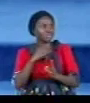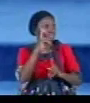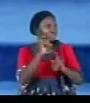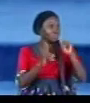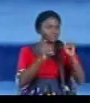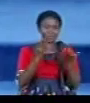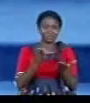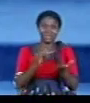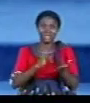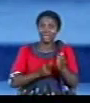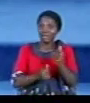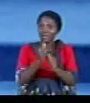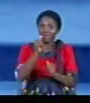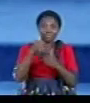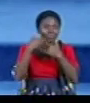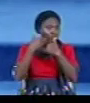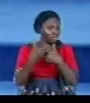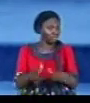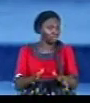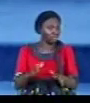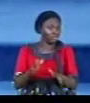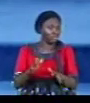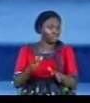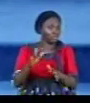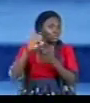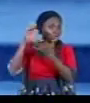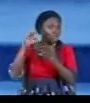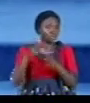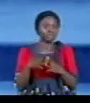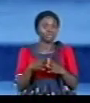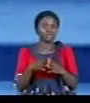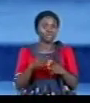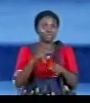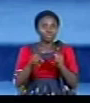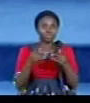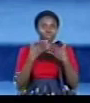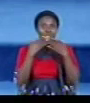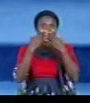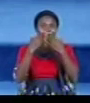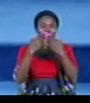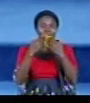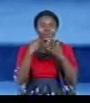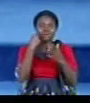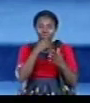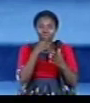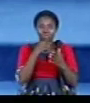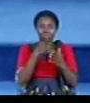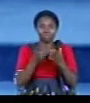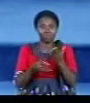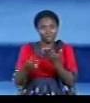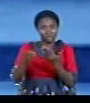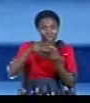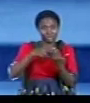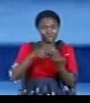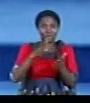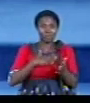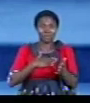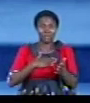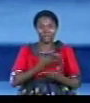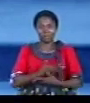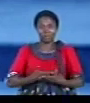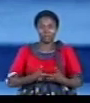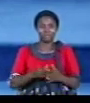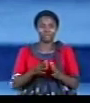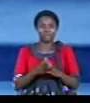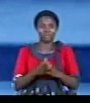the baby is going. But thank God who restored my baby. I was in that crusade, the last day of the crusade. My husband said,